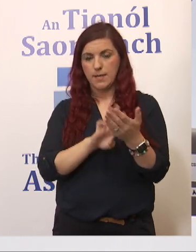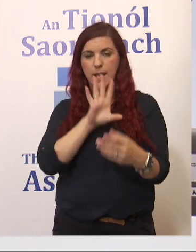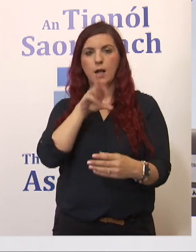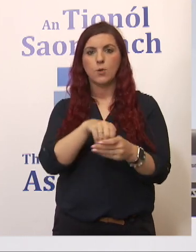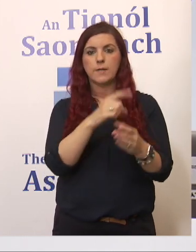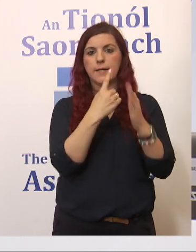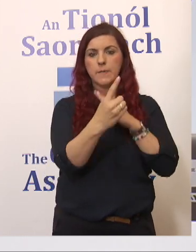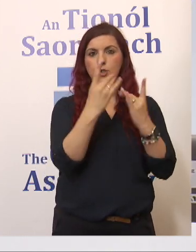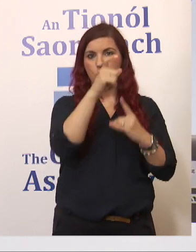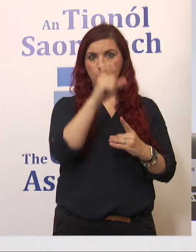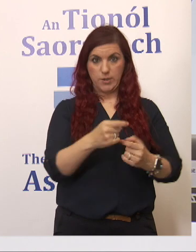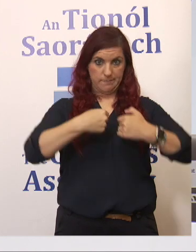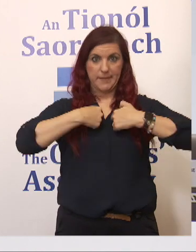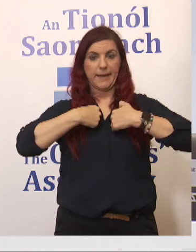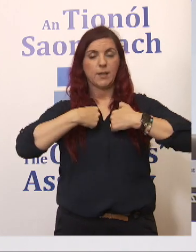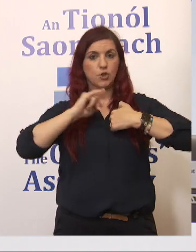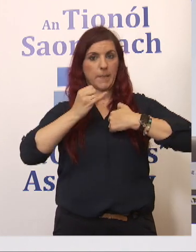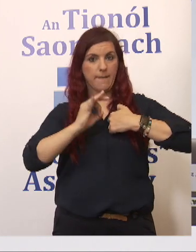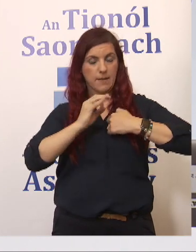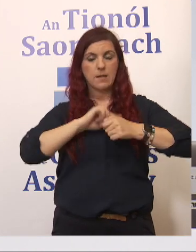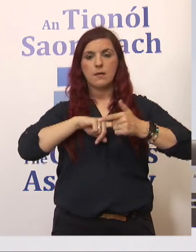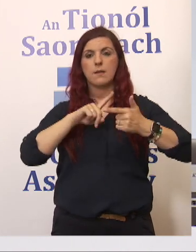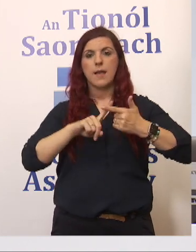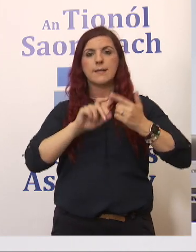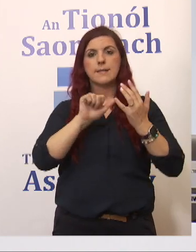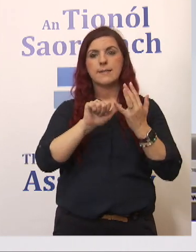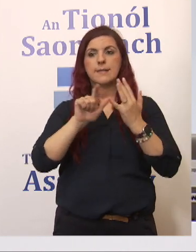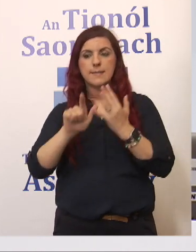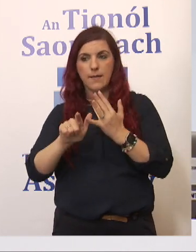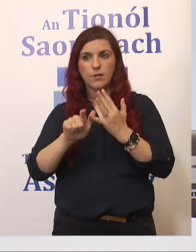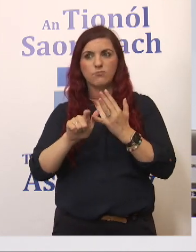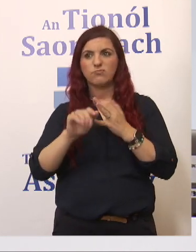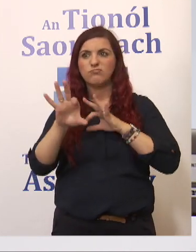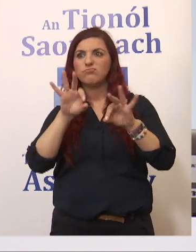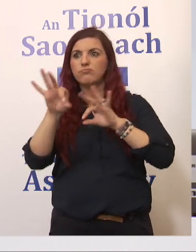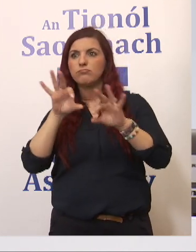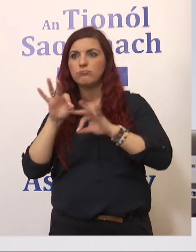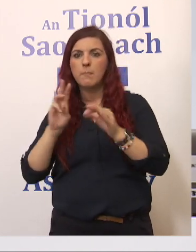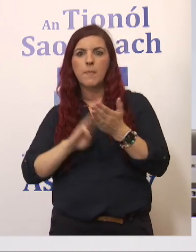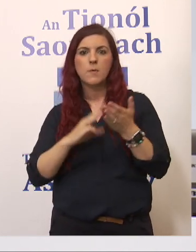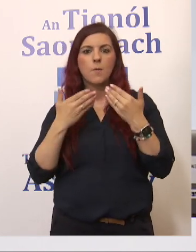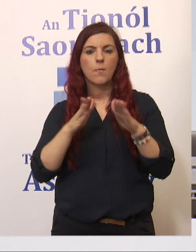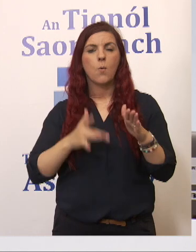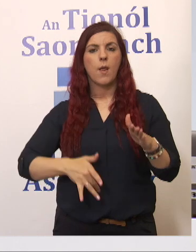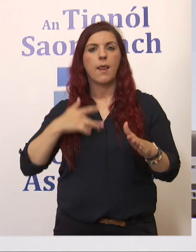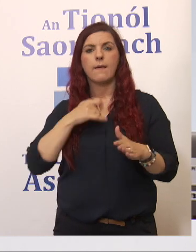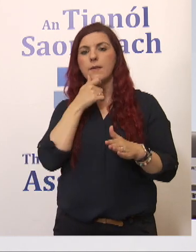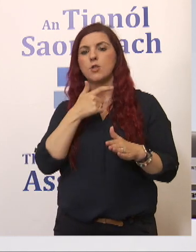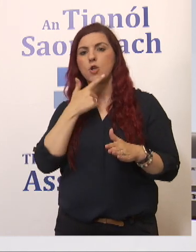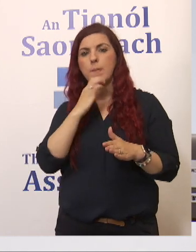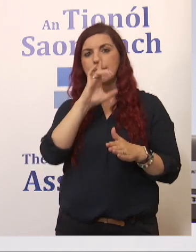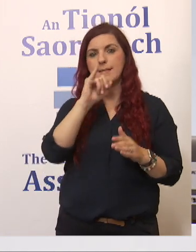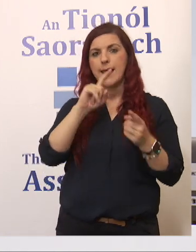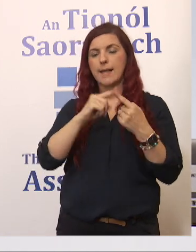independent chairperson, that's me, 67 randomly selected members of the public living in Dublin City